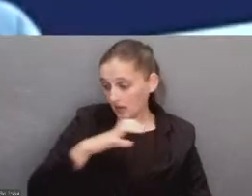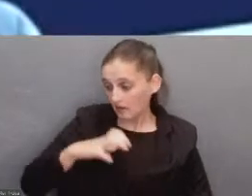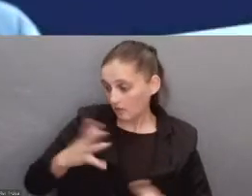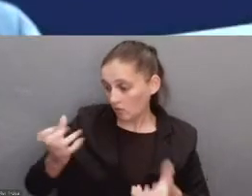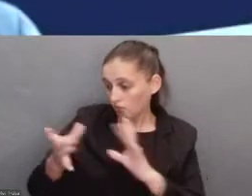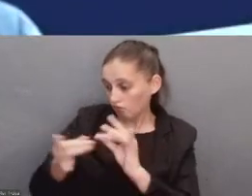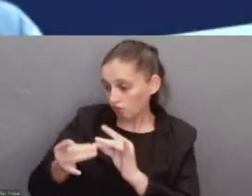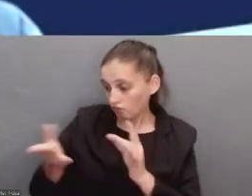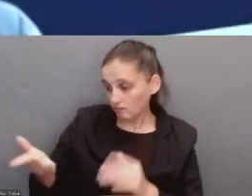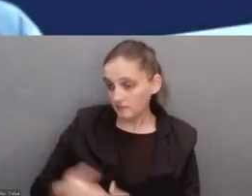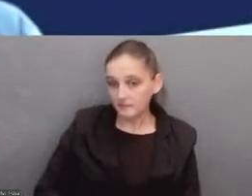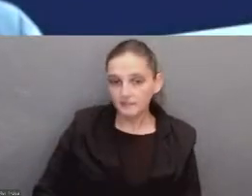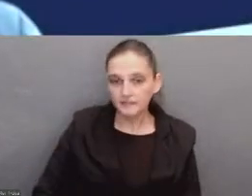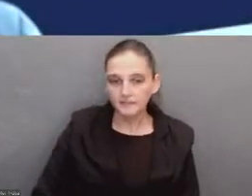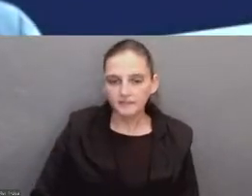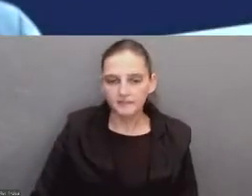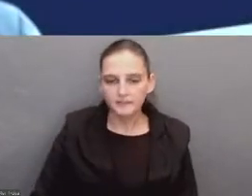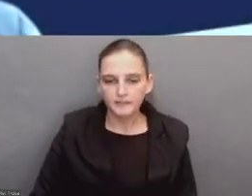anything.